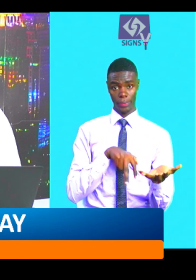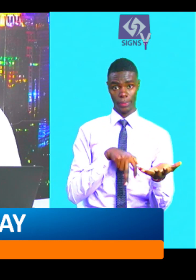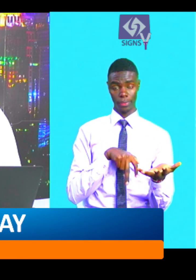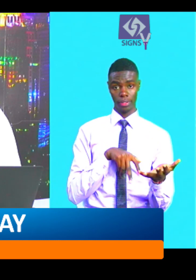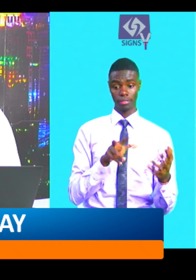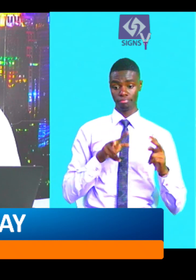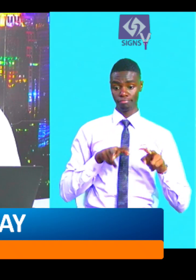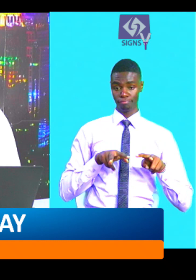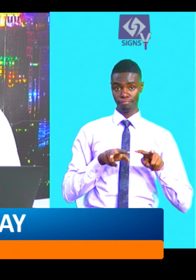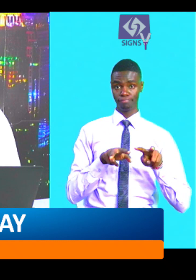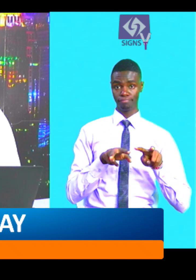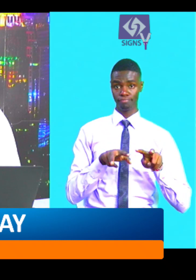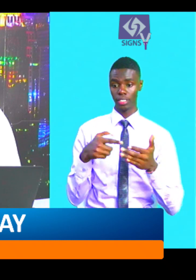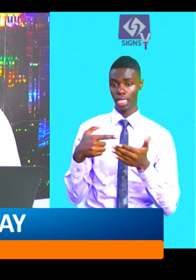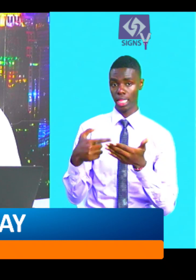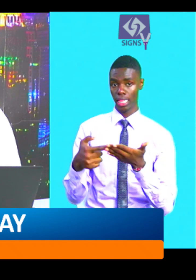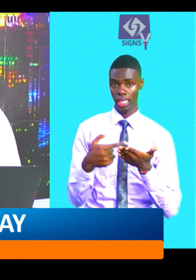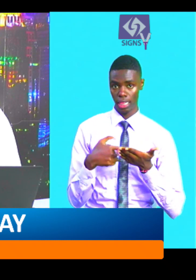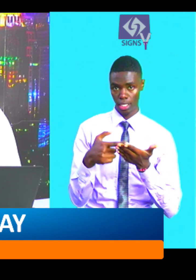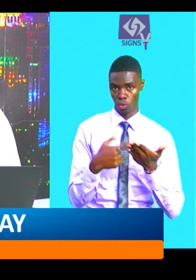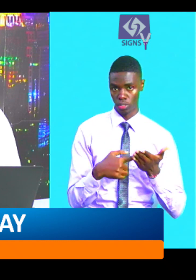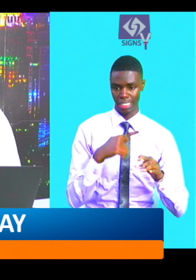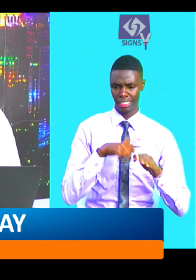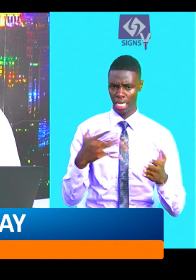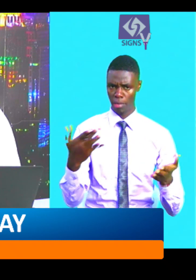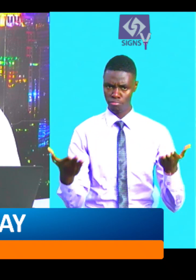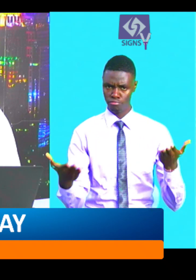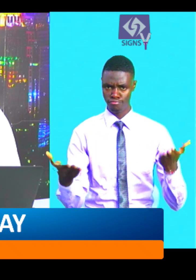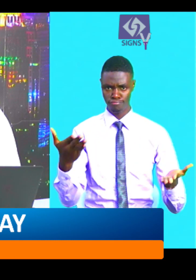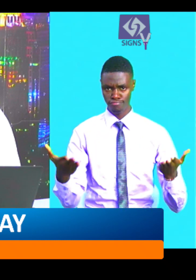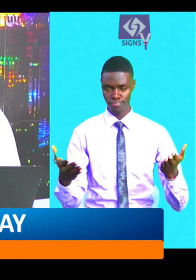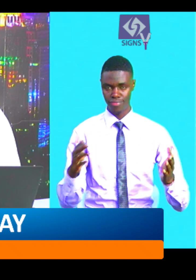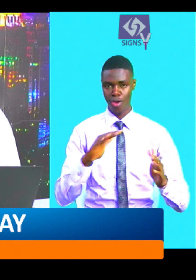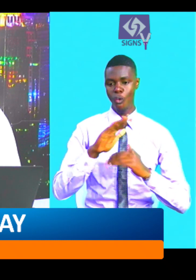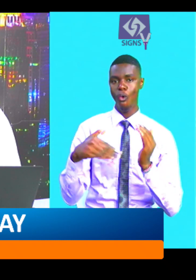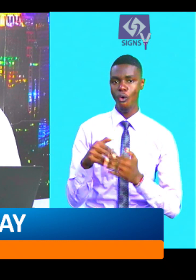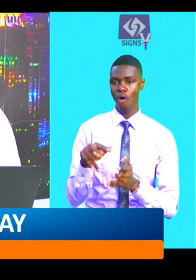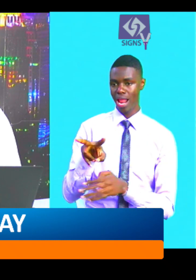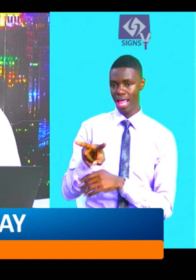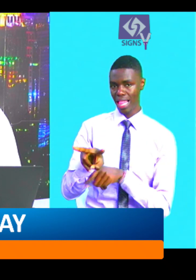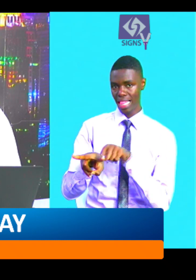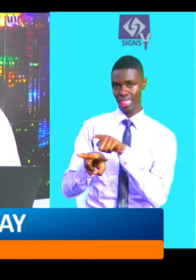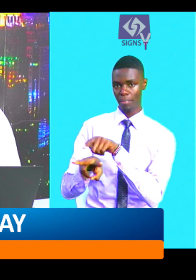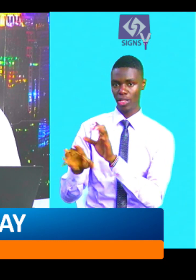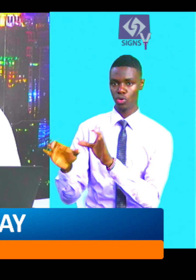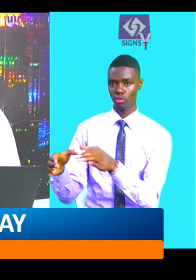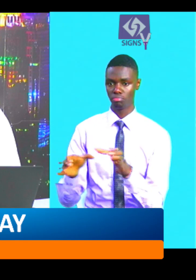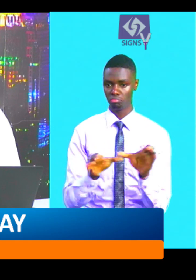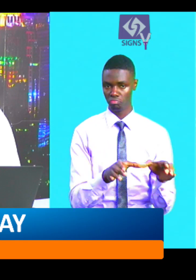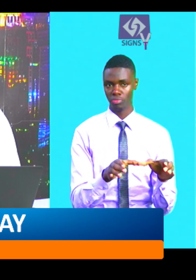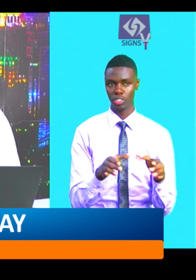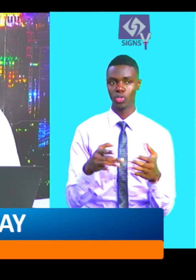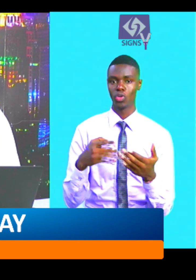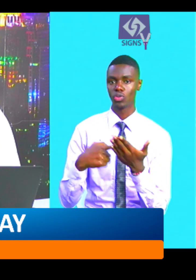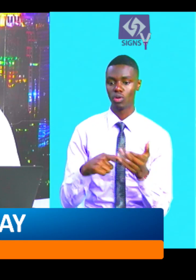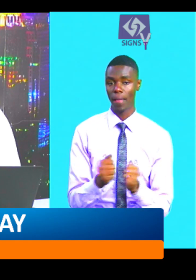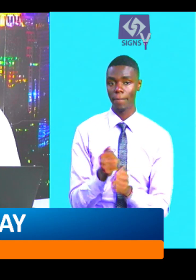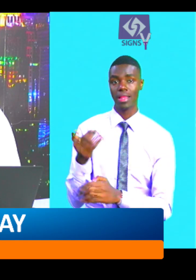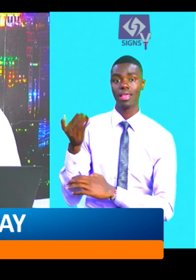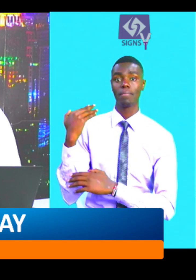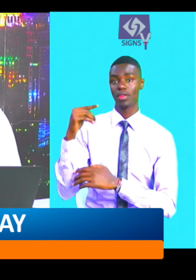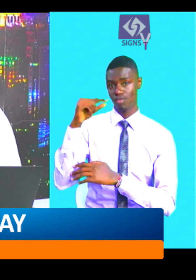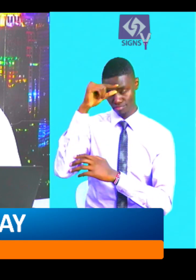Azimio la Umoja. What do you make of this? Raila Odinga, surprisingly, is taking a backseat